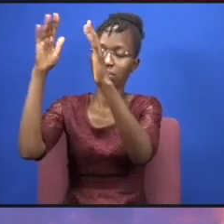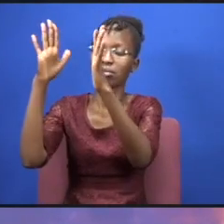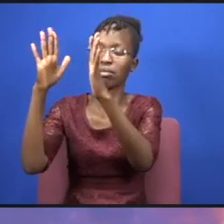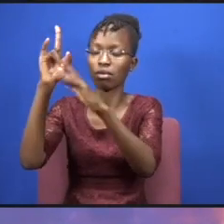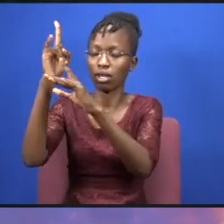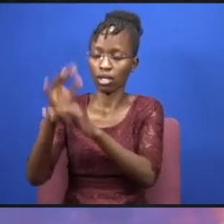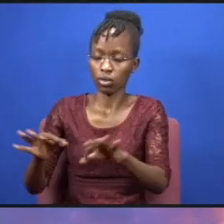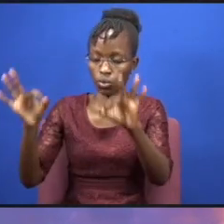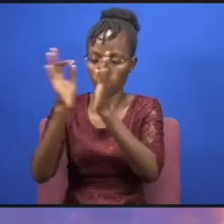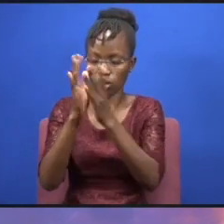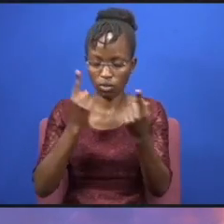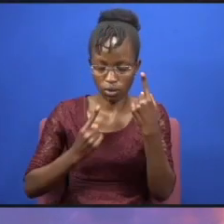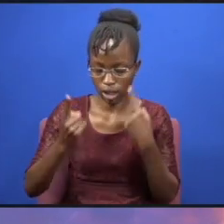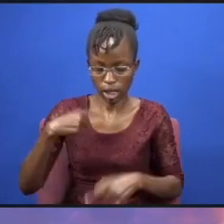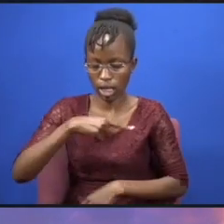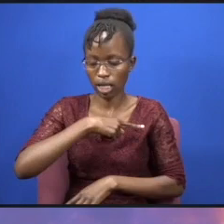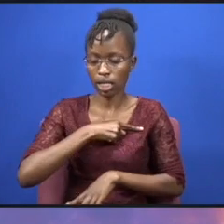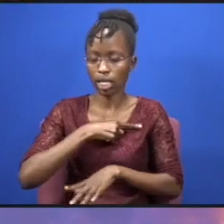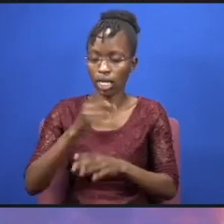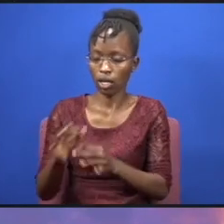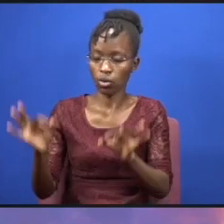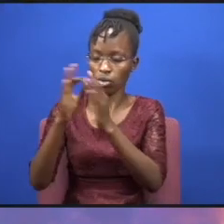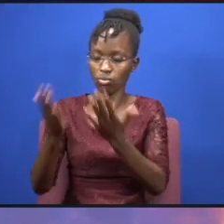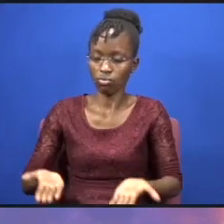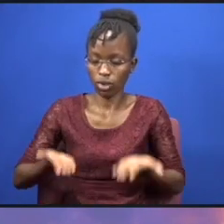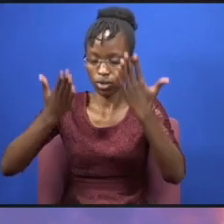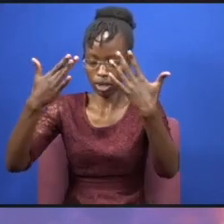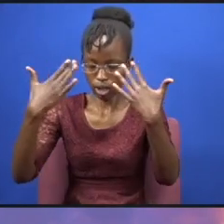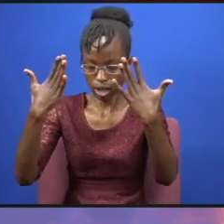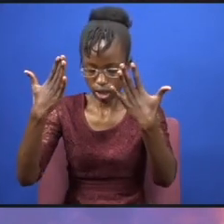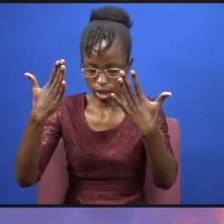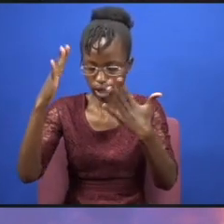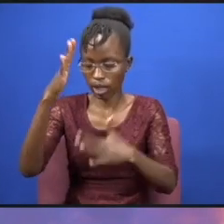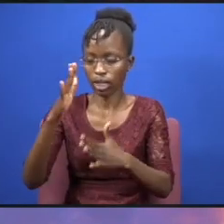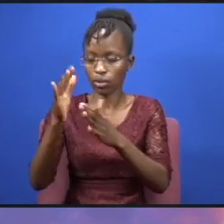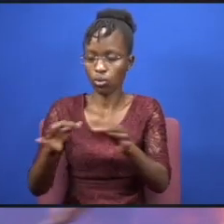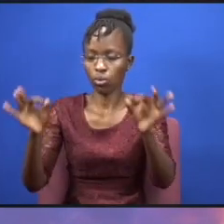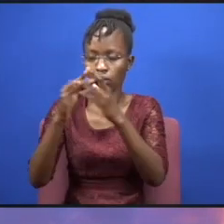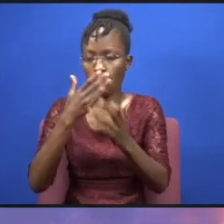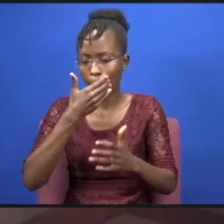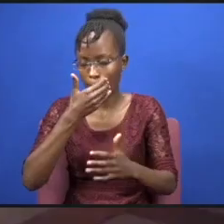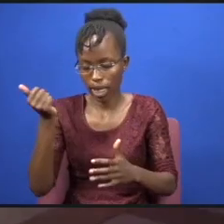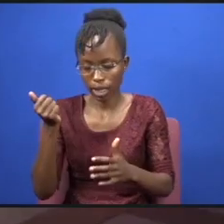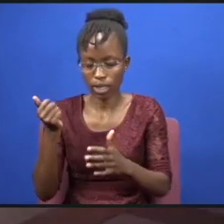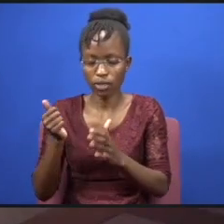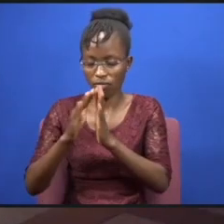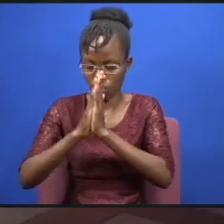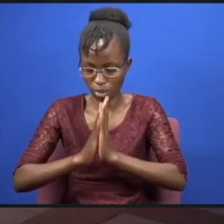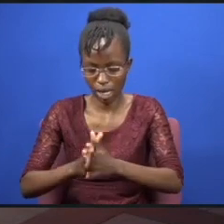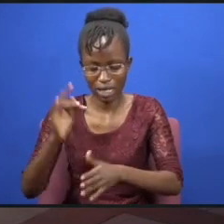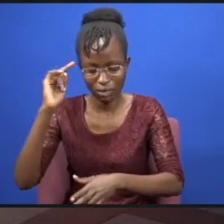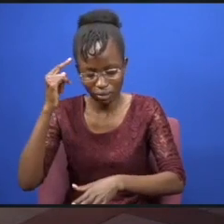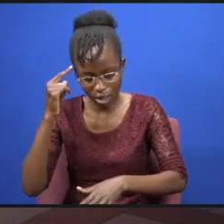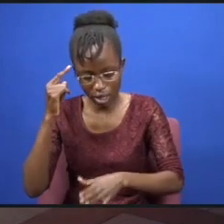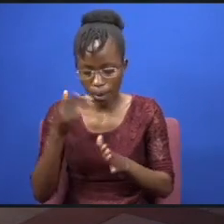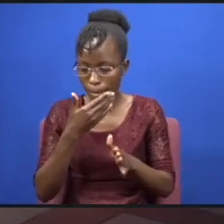our tears. He deserves our hands raised high. He deserves the best of our thoughts, the best of our prayers, the best of